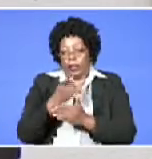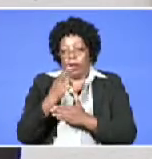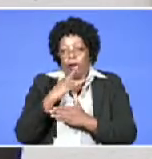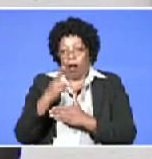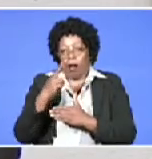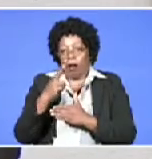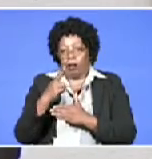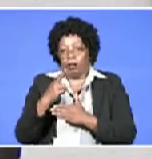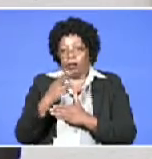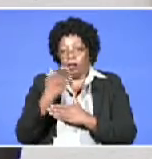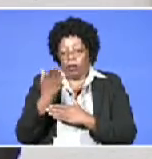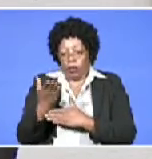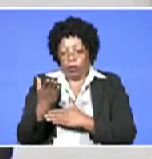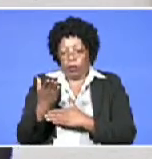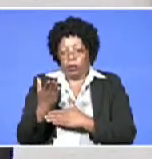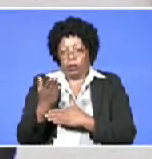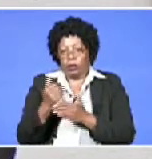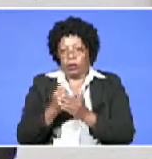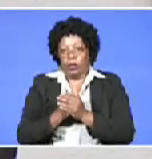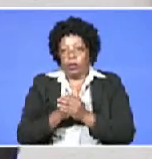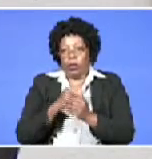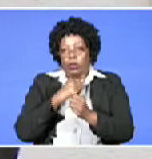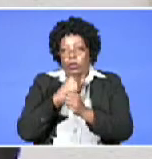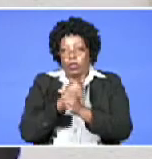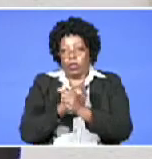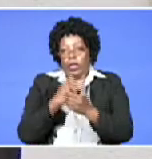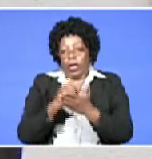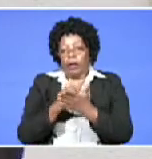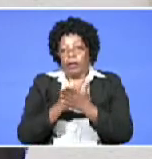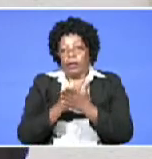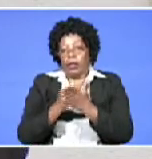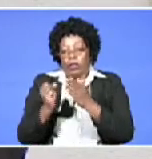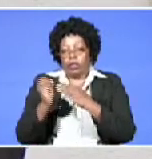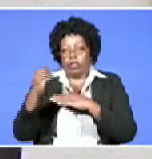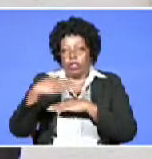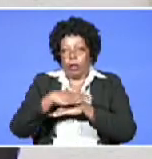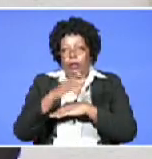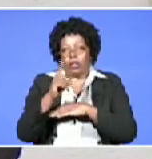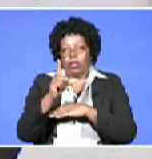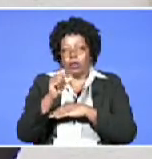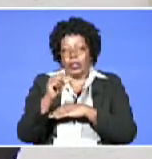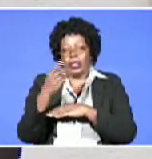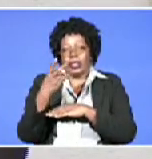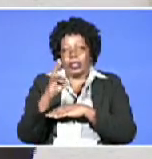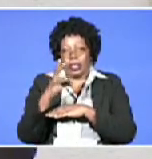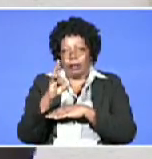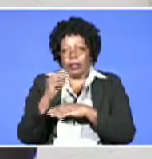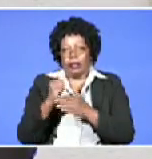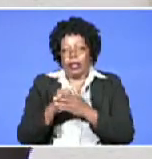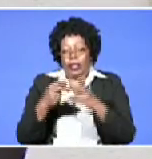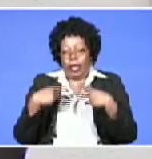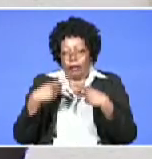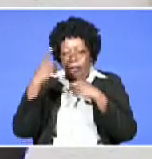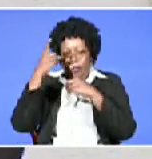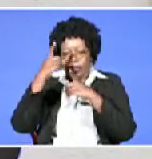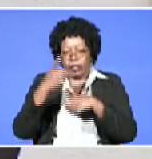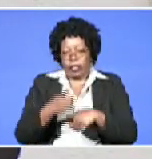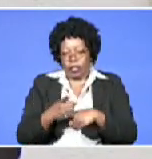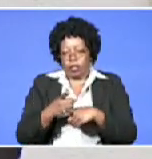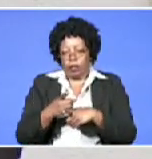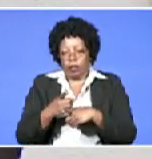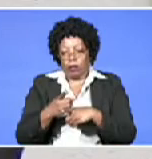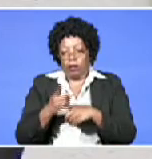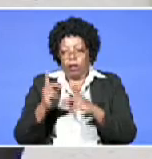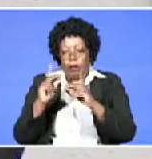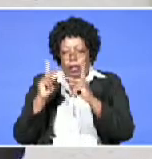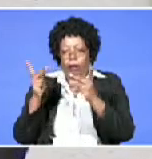who withstood the tsunami in 2017. So I make that pretty clear. A formal decision was made by the party,